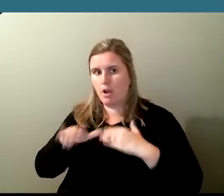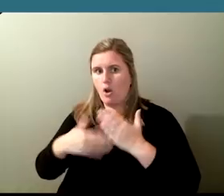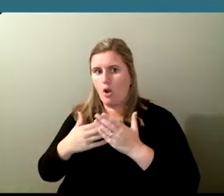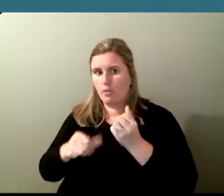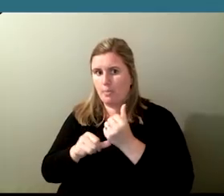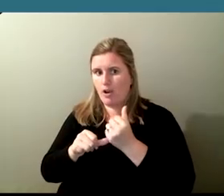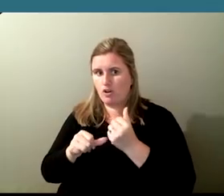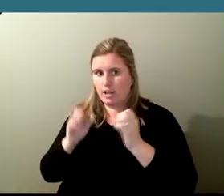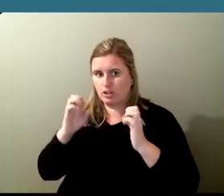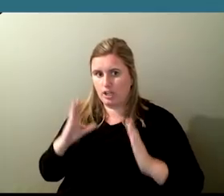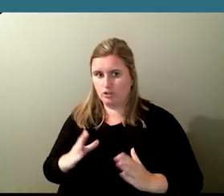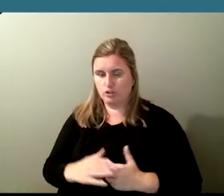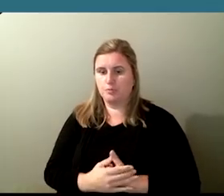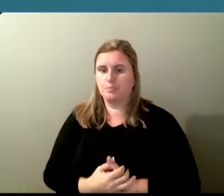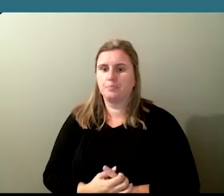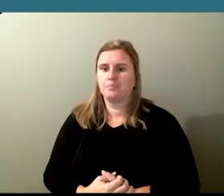para-educators.